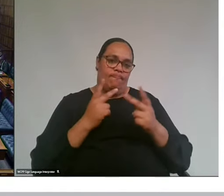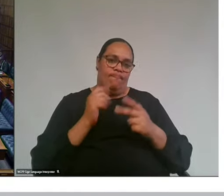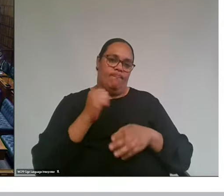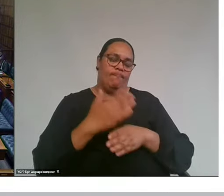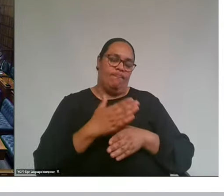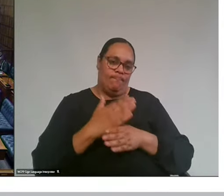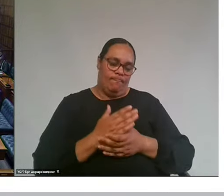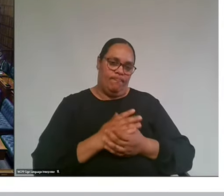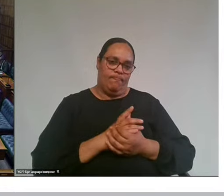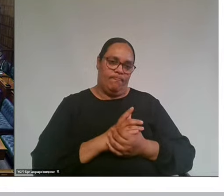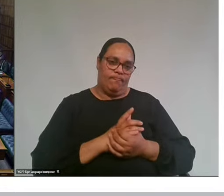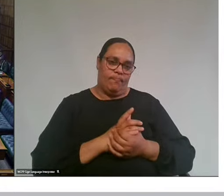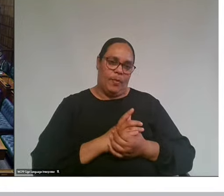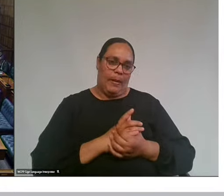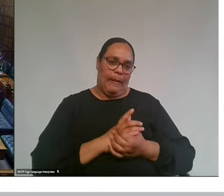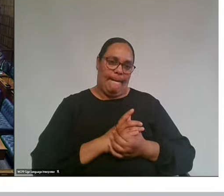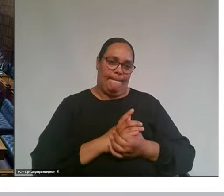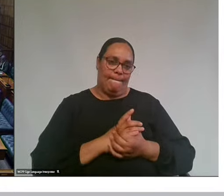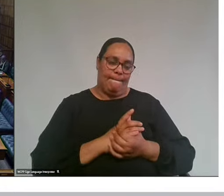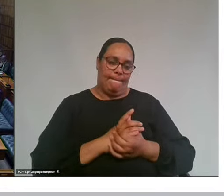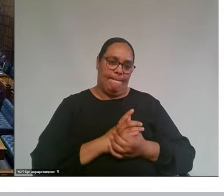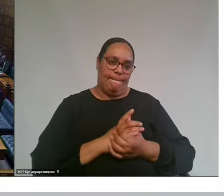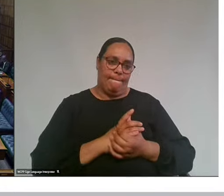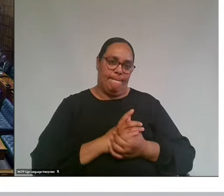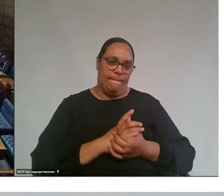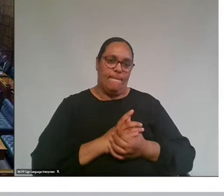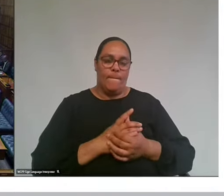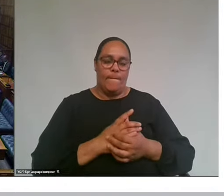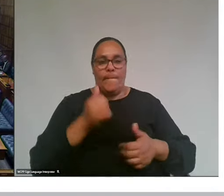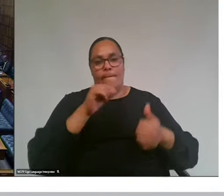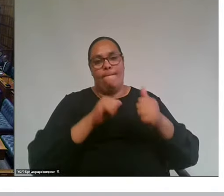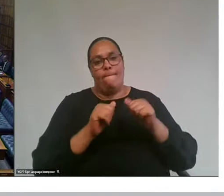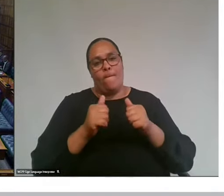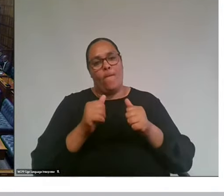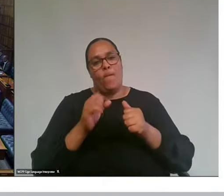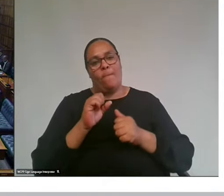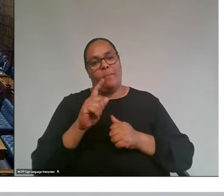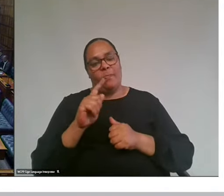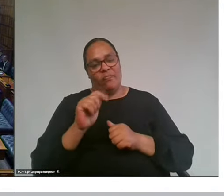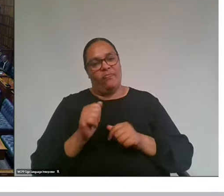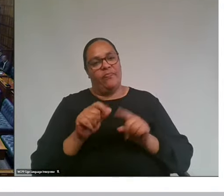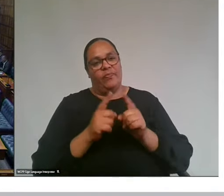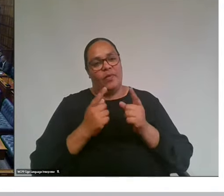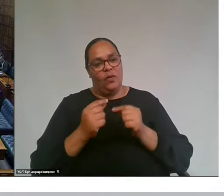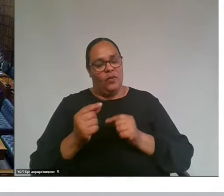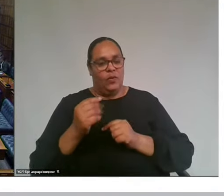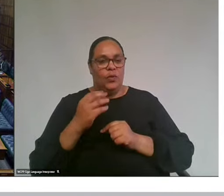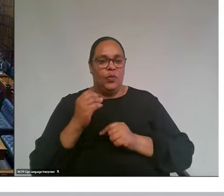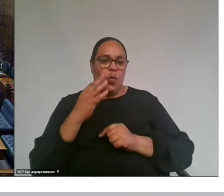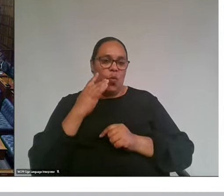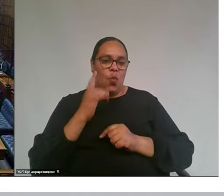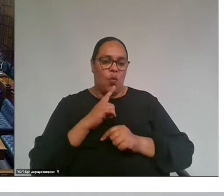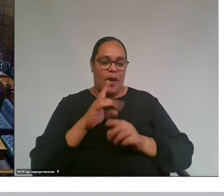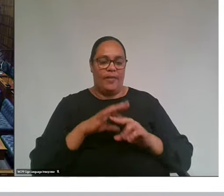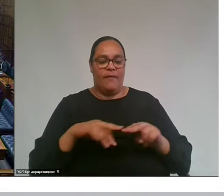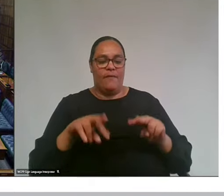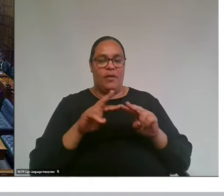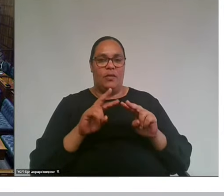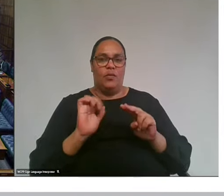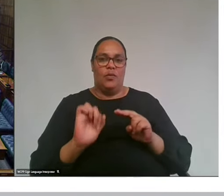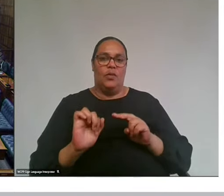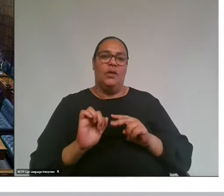work there um and uh chemical CA has also done and why and why this is a valuable